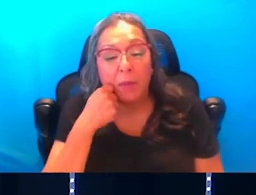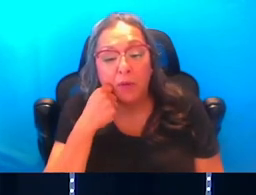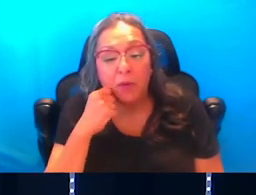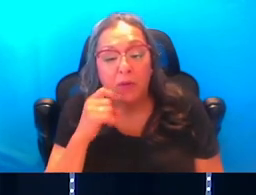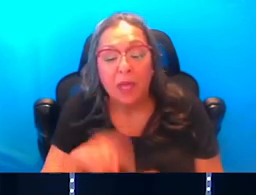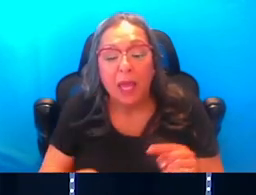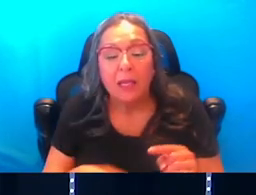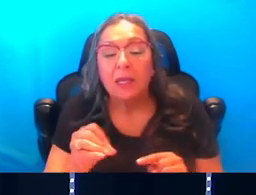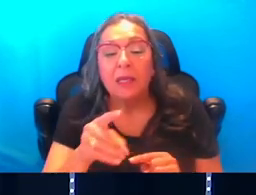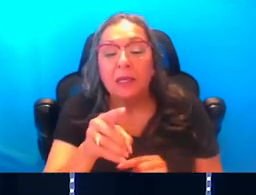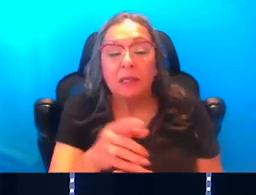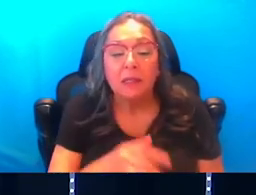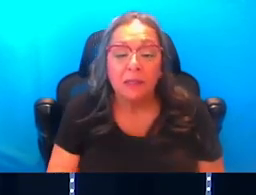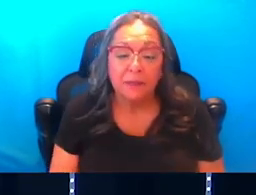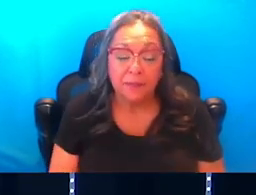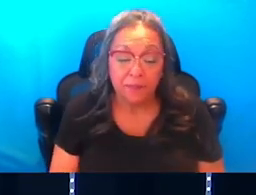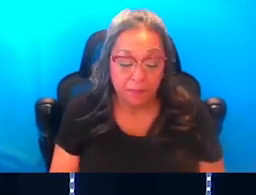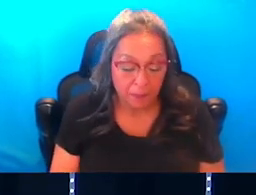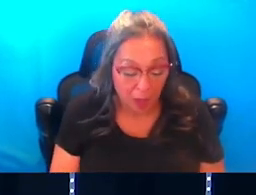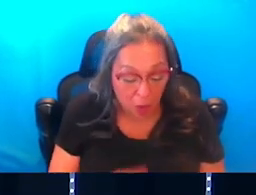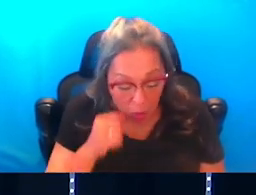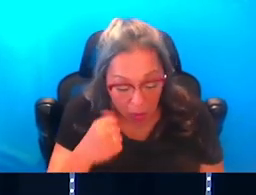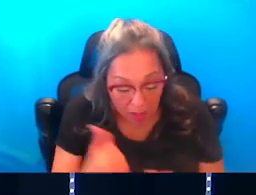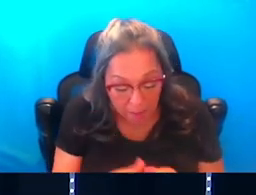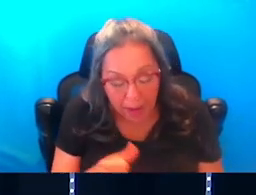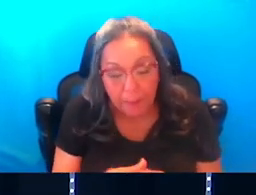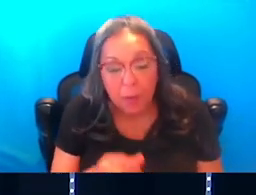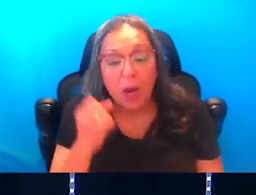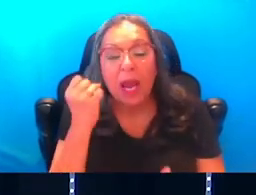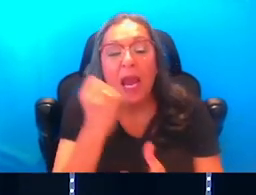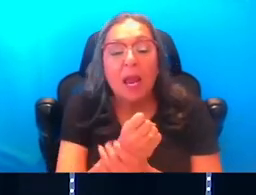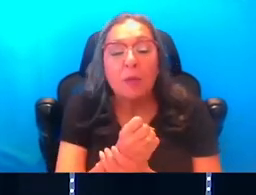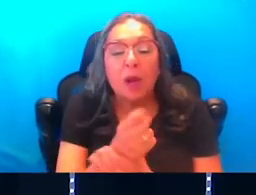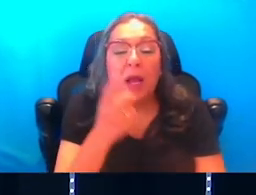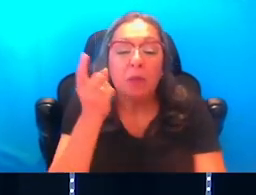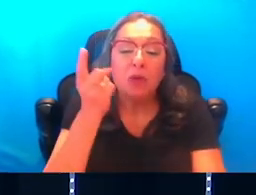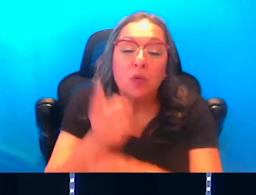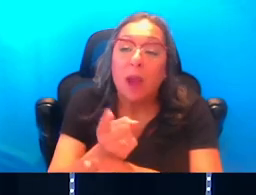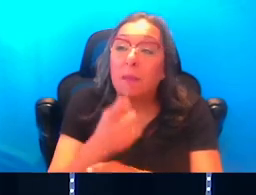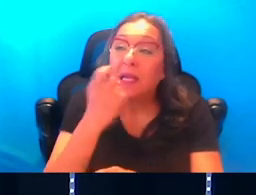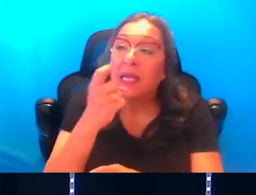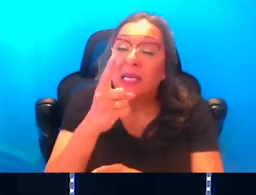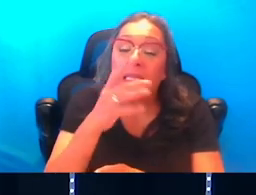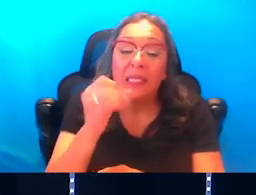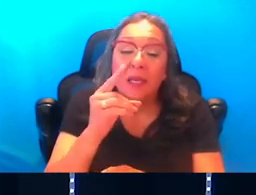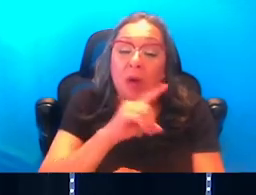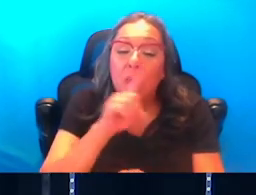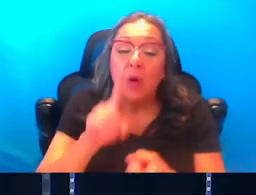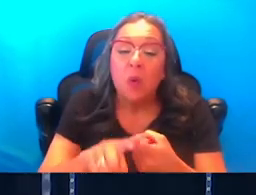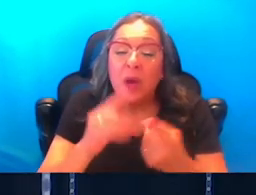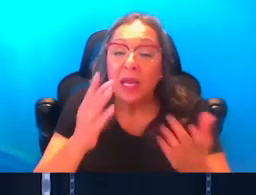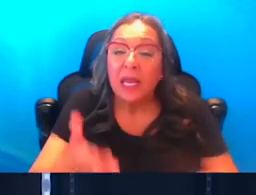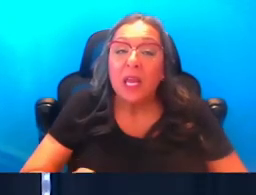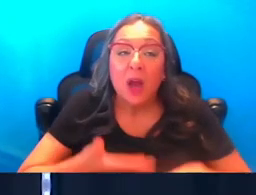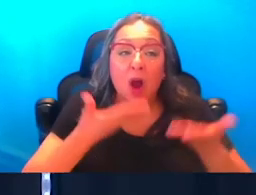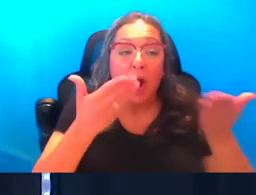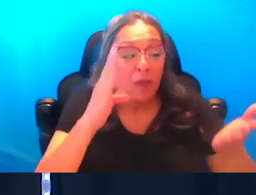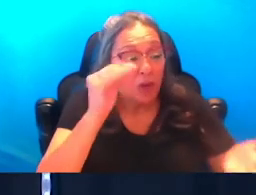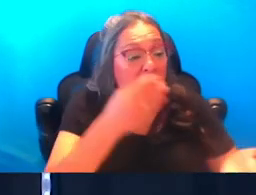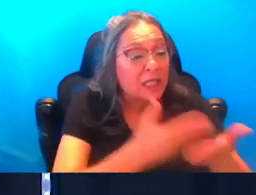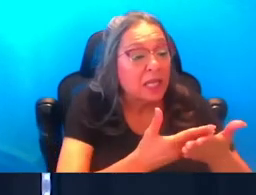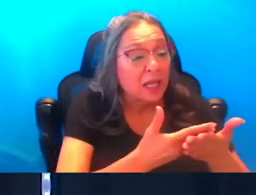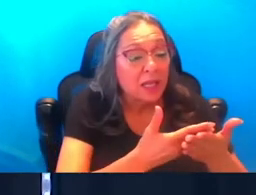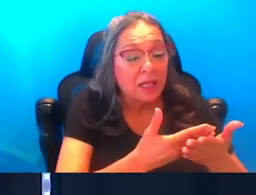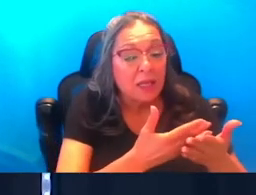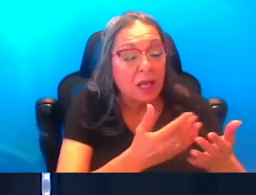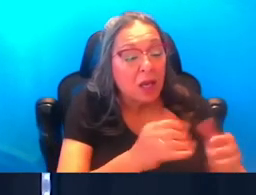Verse 21, don't you remember that our ancestor Abraham was shown to be right with God by his actions when he offered his son Isaac on the altar? You see, his faith